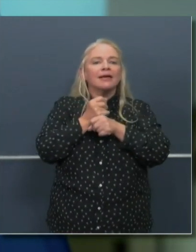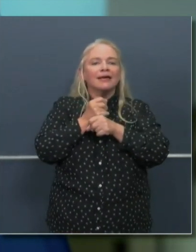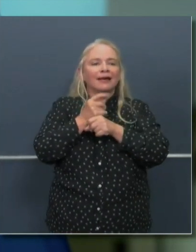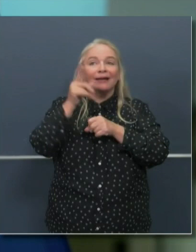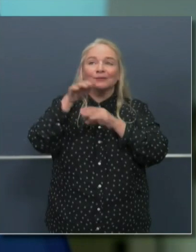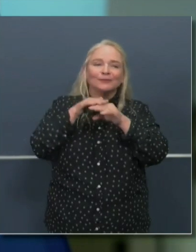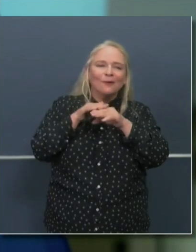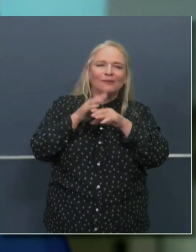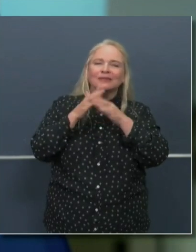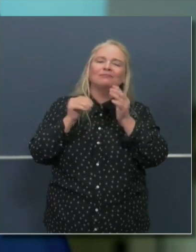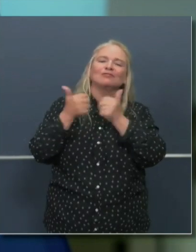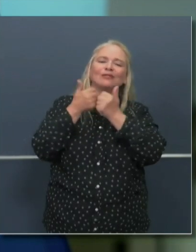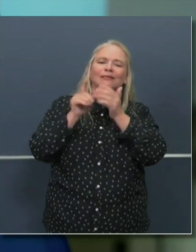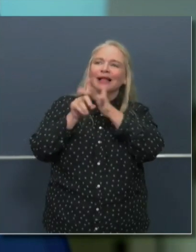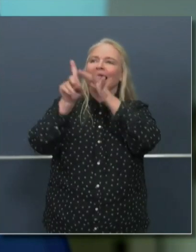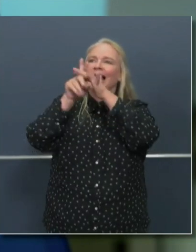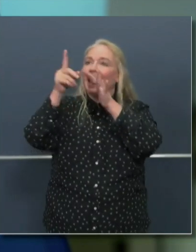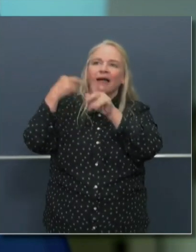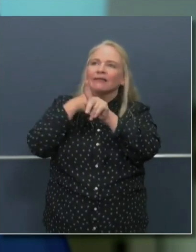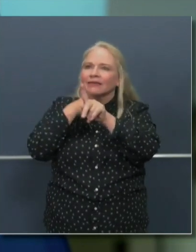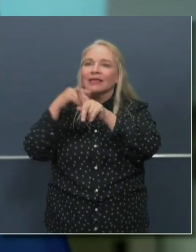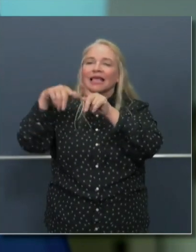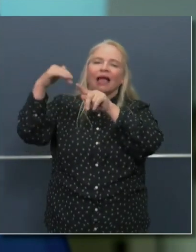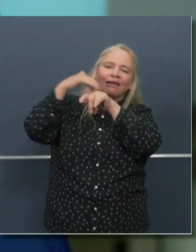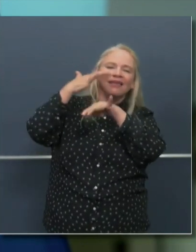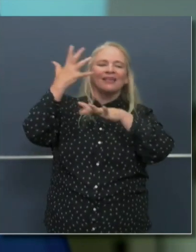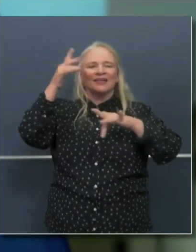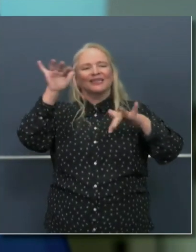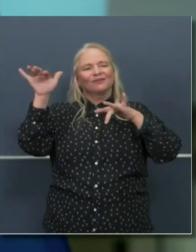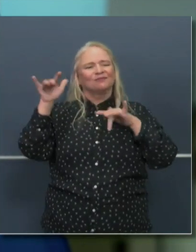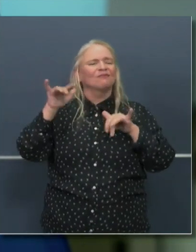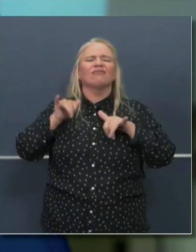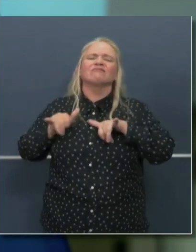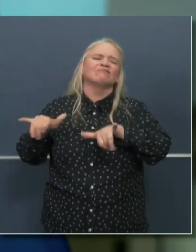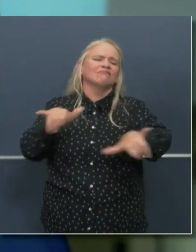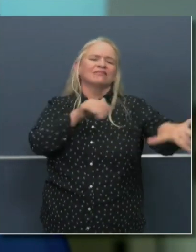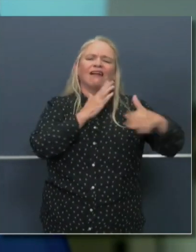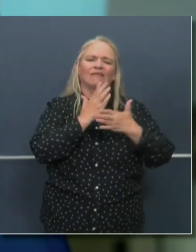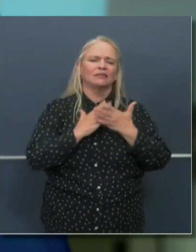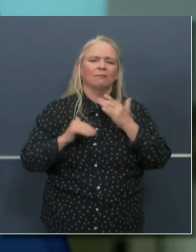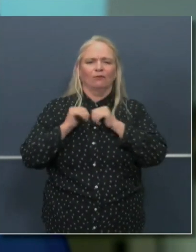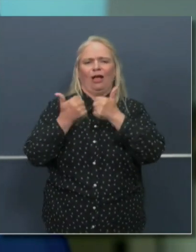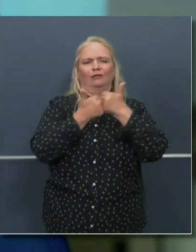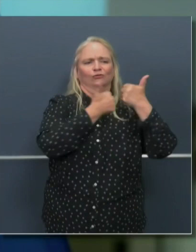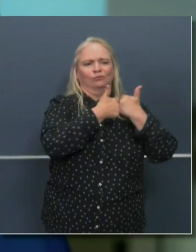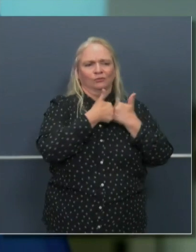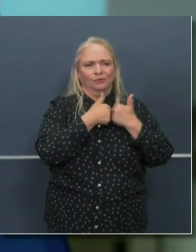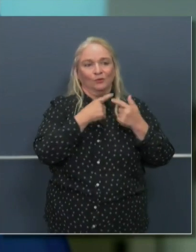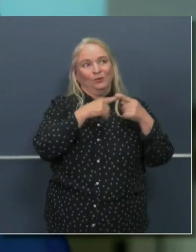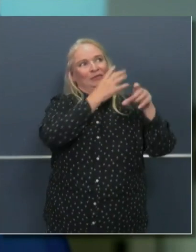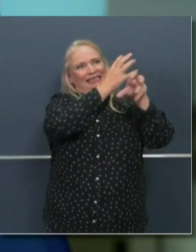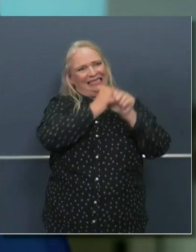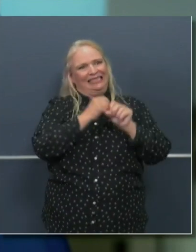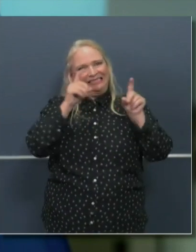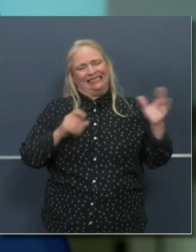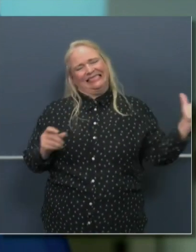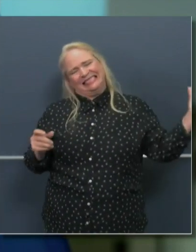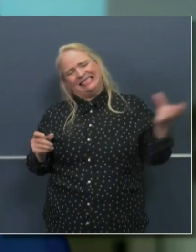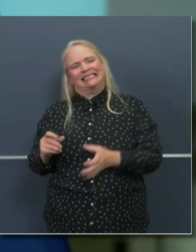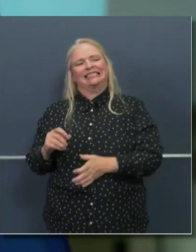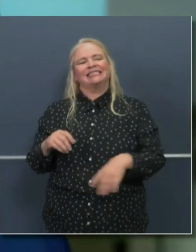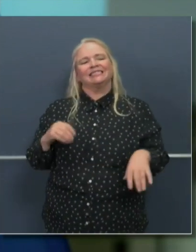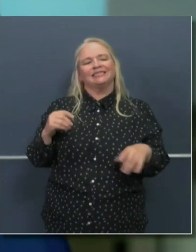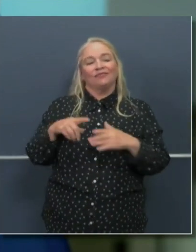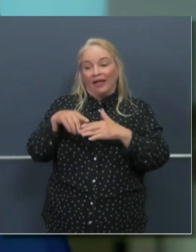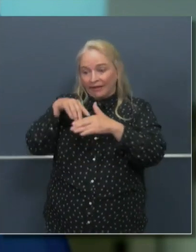challenges, and as well the challenge we are all having now with the time to getting that testing information back. We